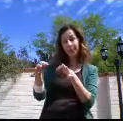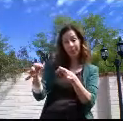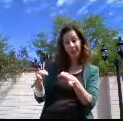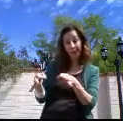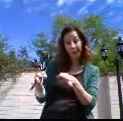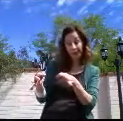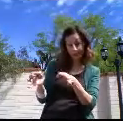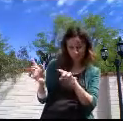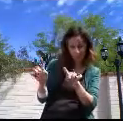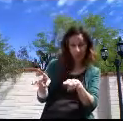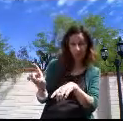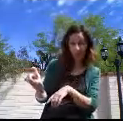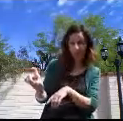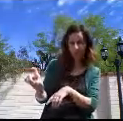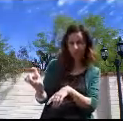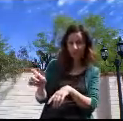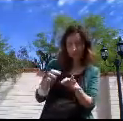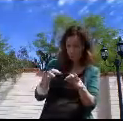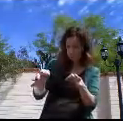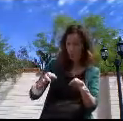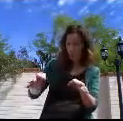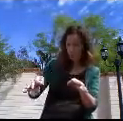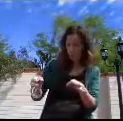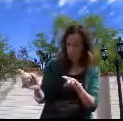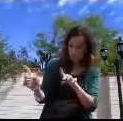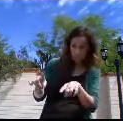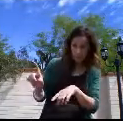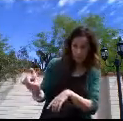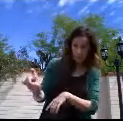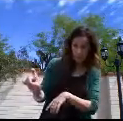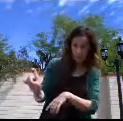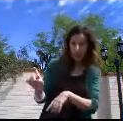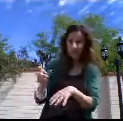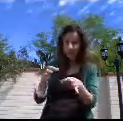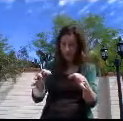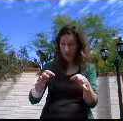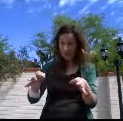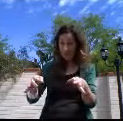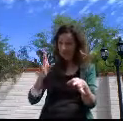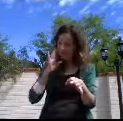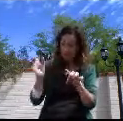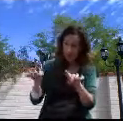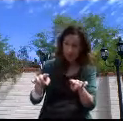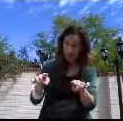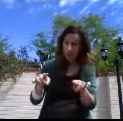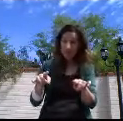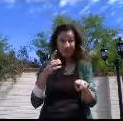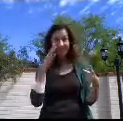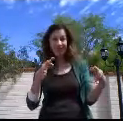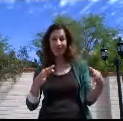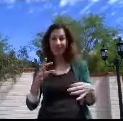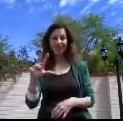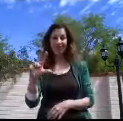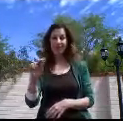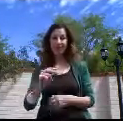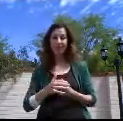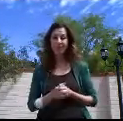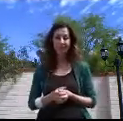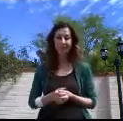There's another pepperoni. Are you going to do it? Pepperoni. Are you going to do it? Pepperoni. Are you going to do it? She sat